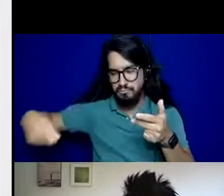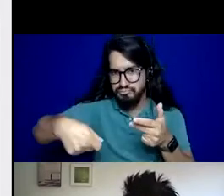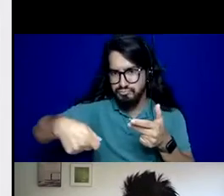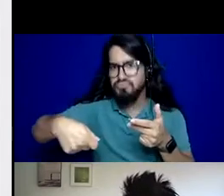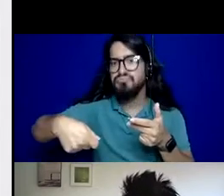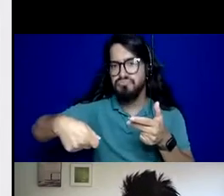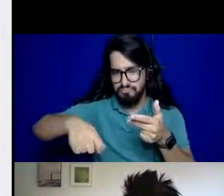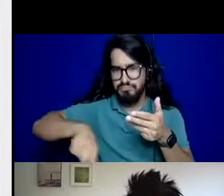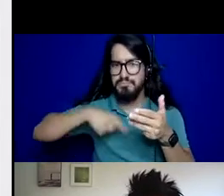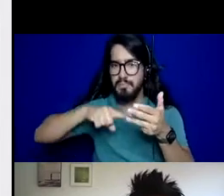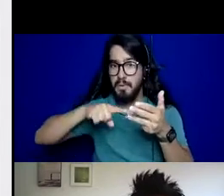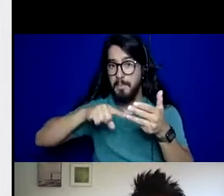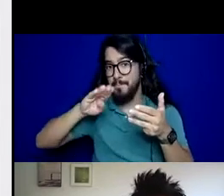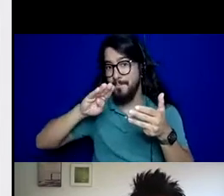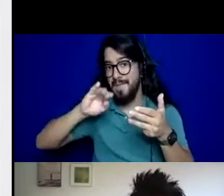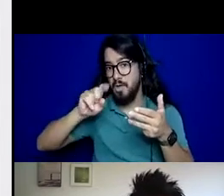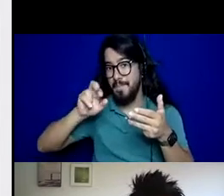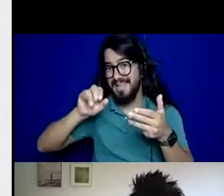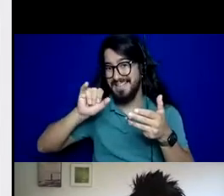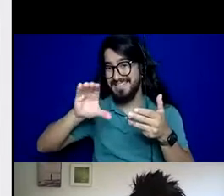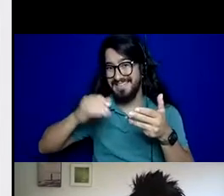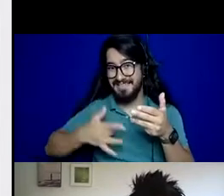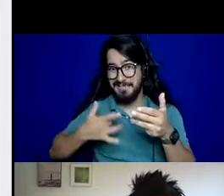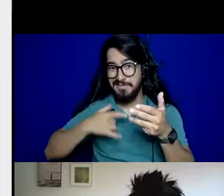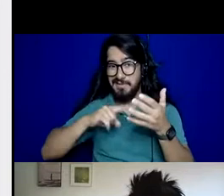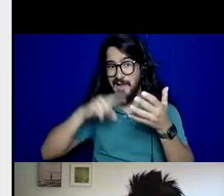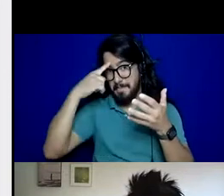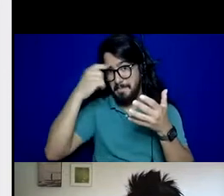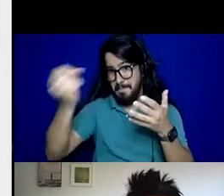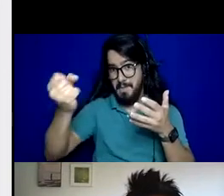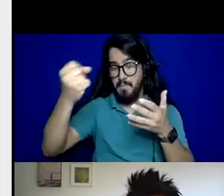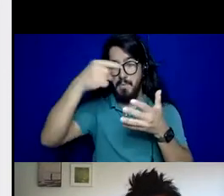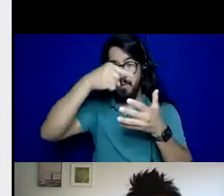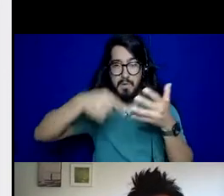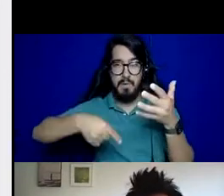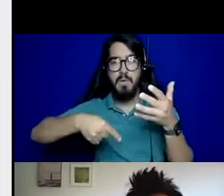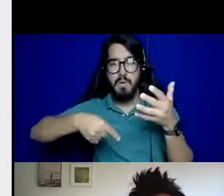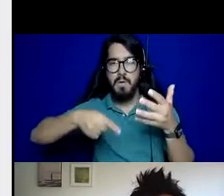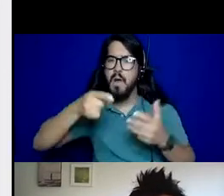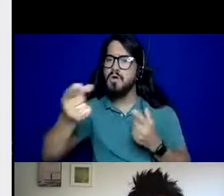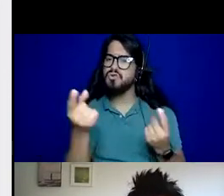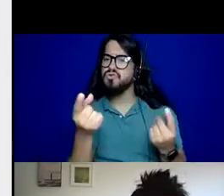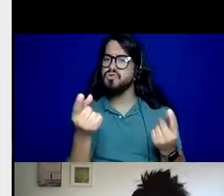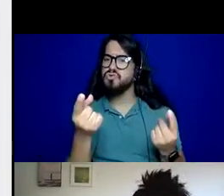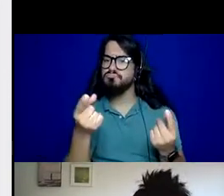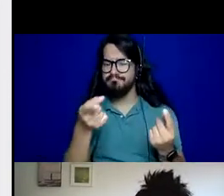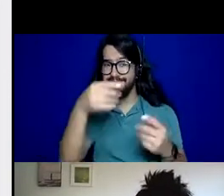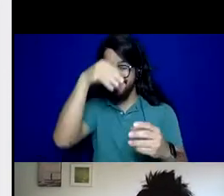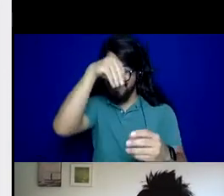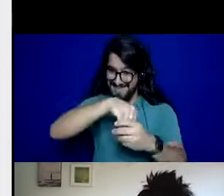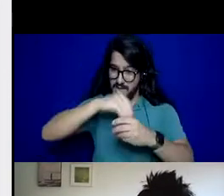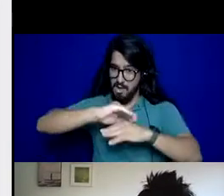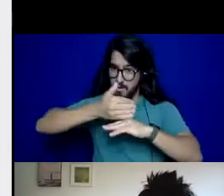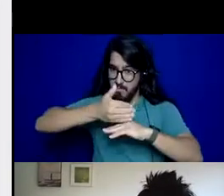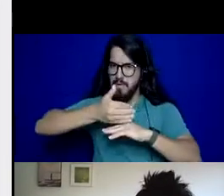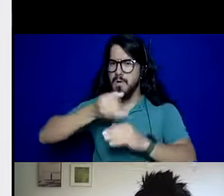biometric sensors, and memory. and label it. Just draw a circle around it and write its